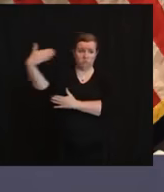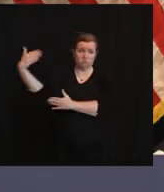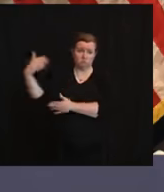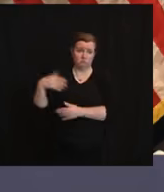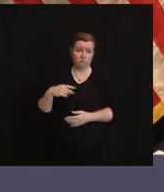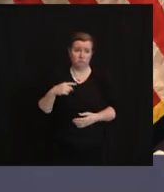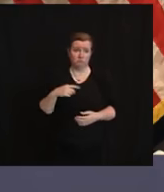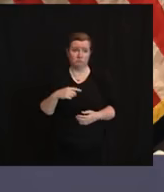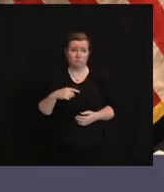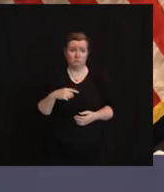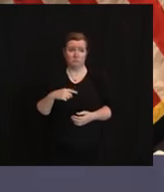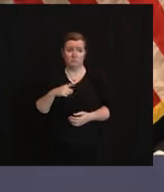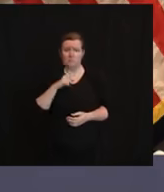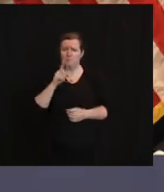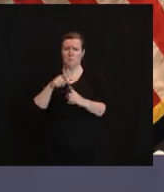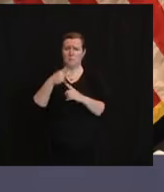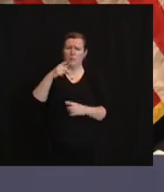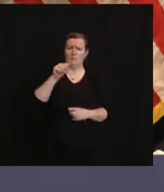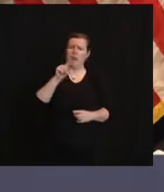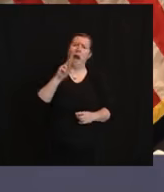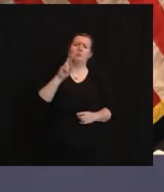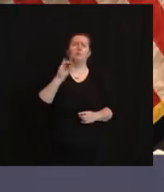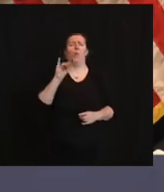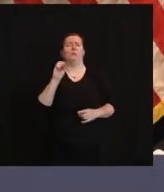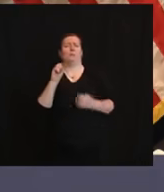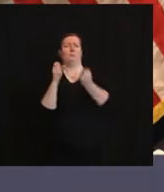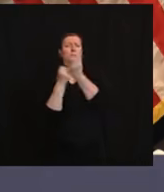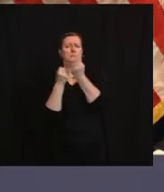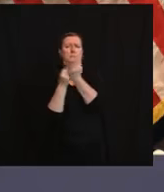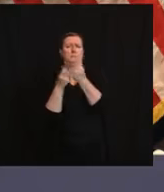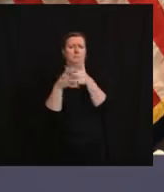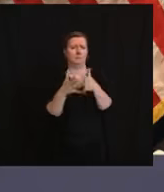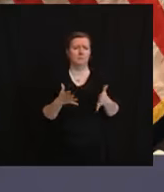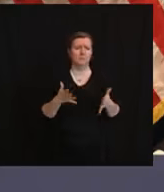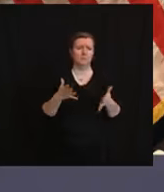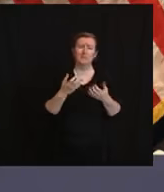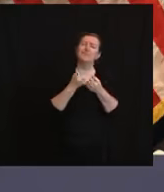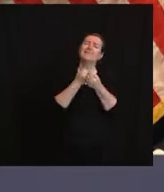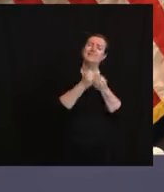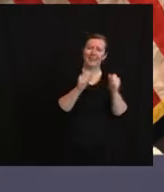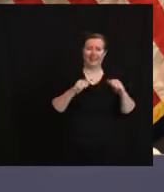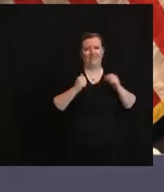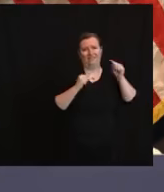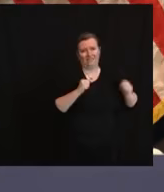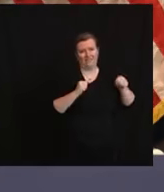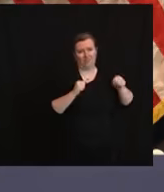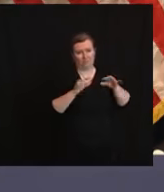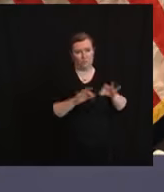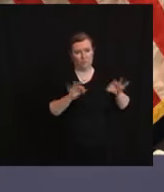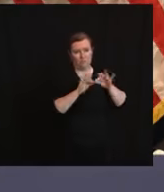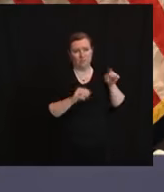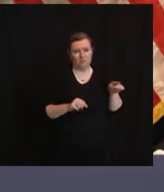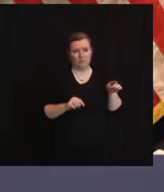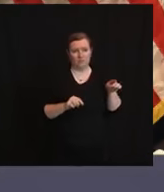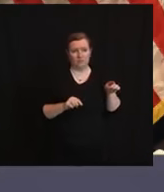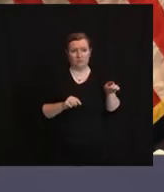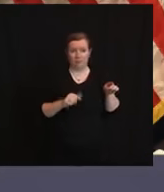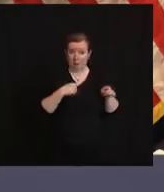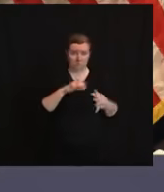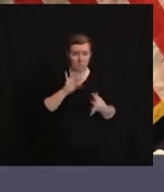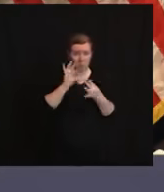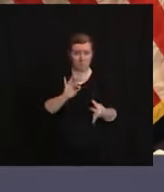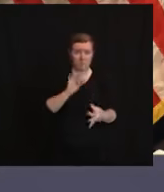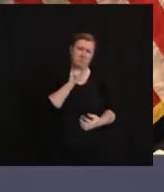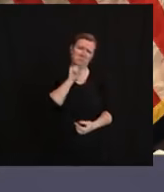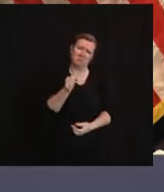isn't? We're in here trying to save lives every single day. Do we always get it right? No, we don't always get it right. Believe me, I'm the first